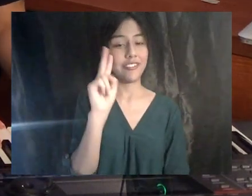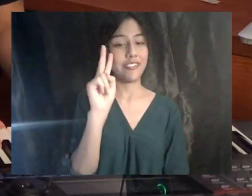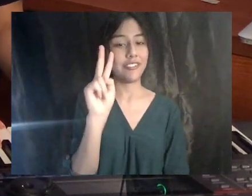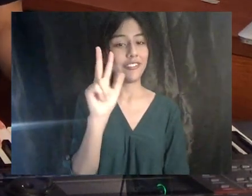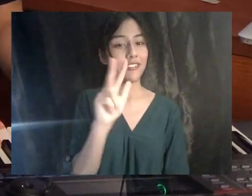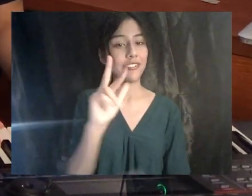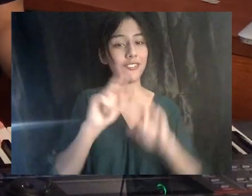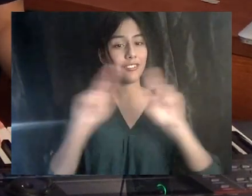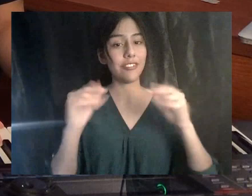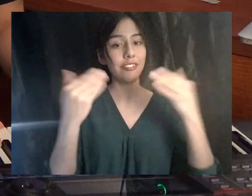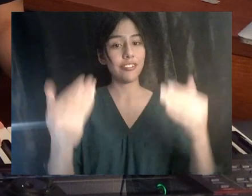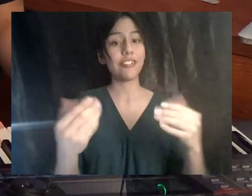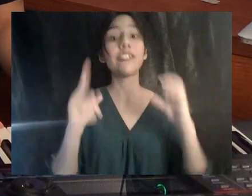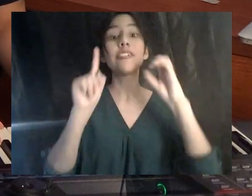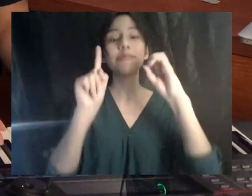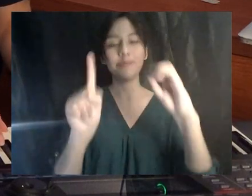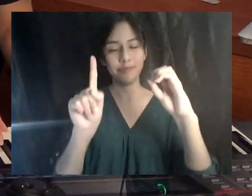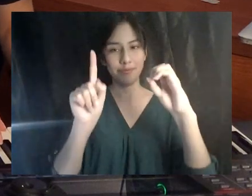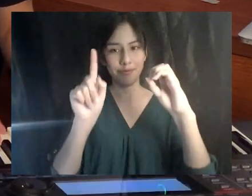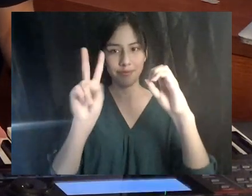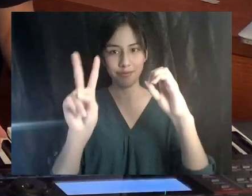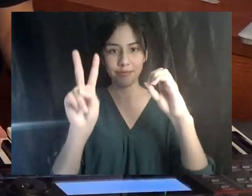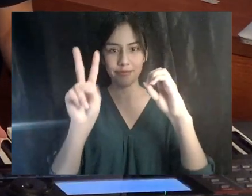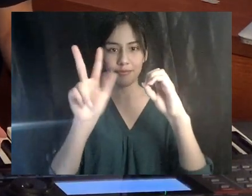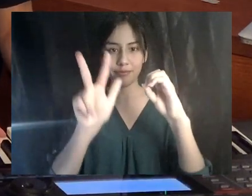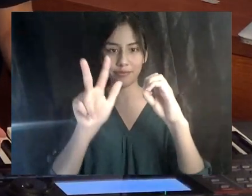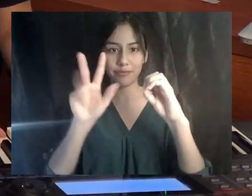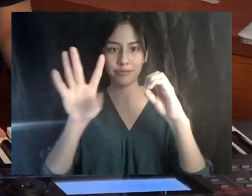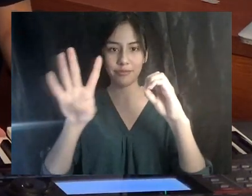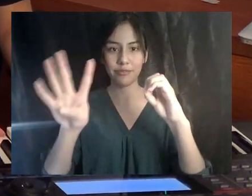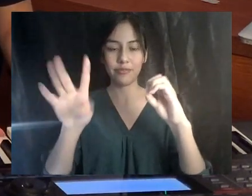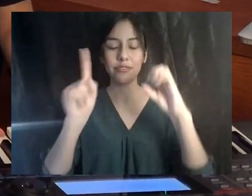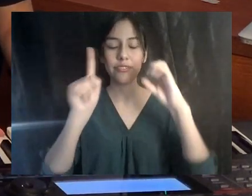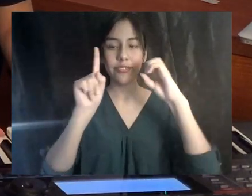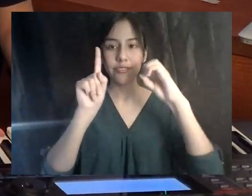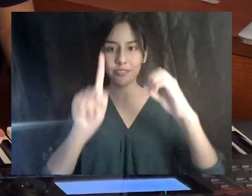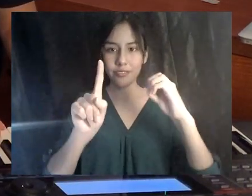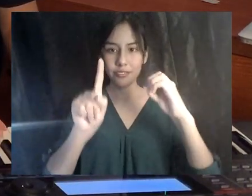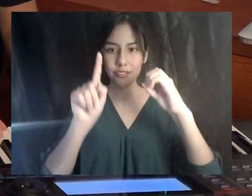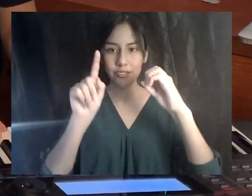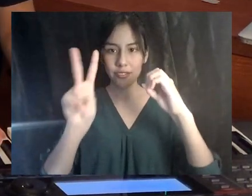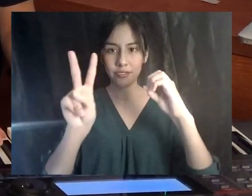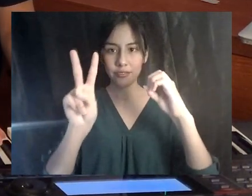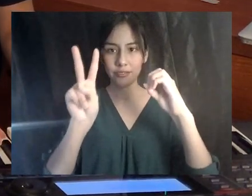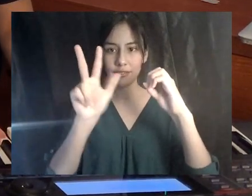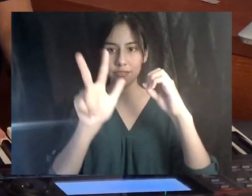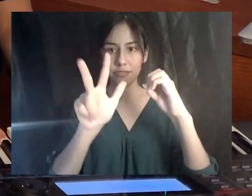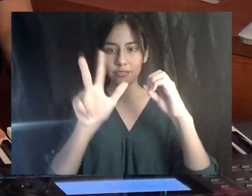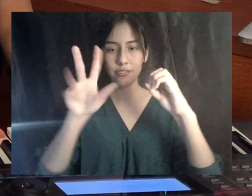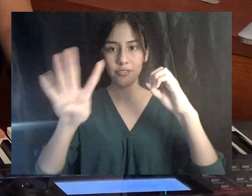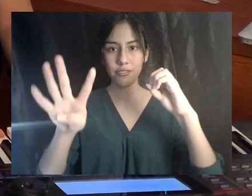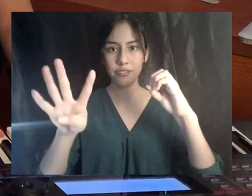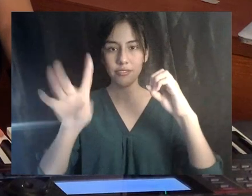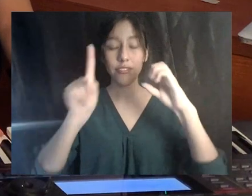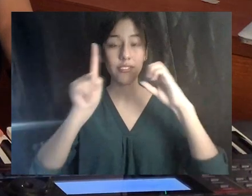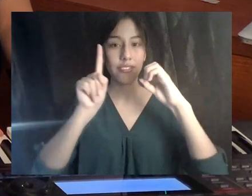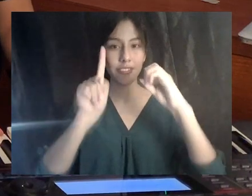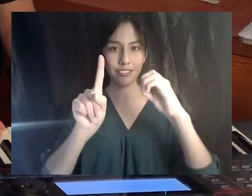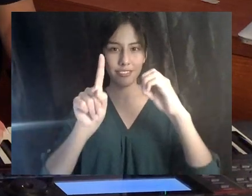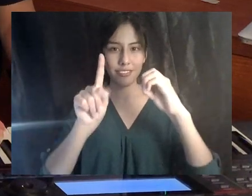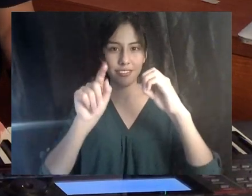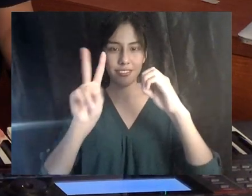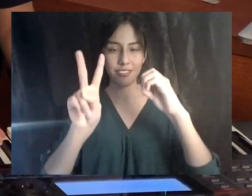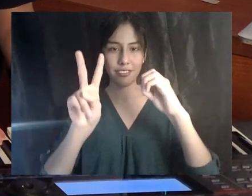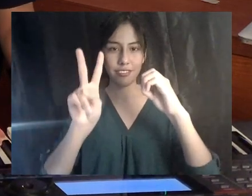1, 2, ready, and 1, 2, 3, 4. 1, 2, 3,